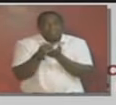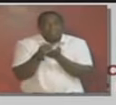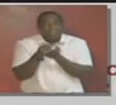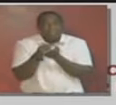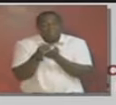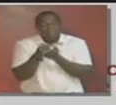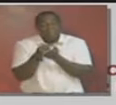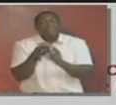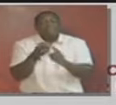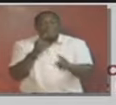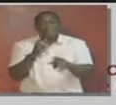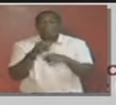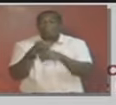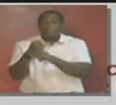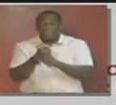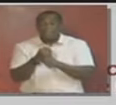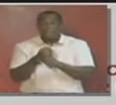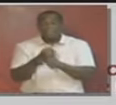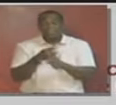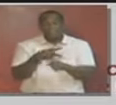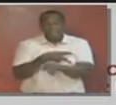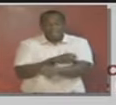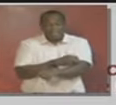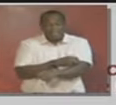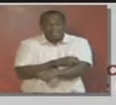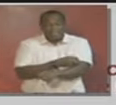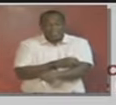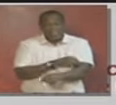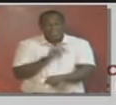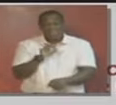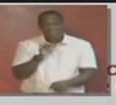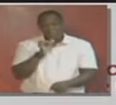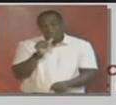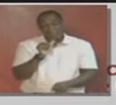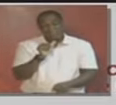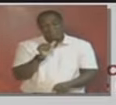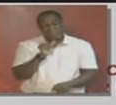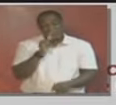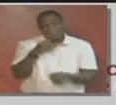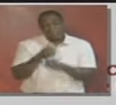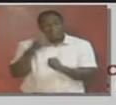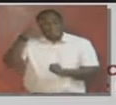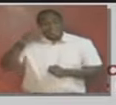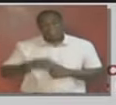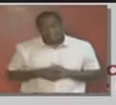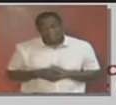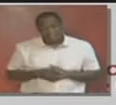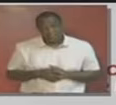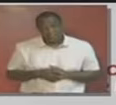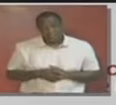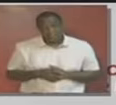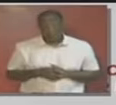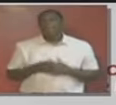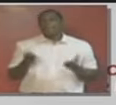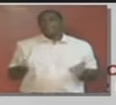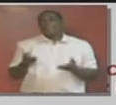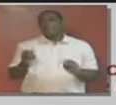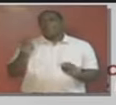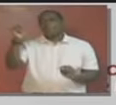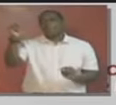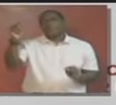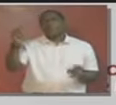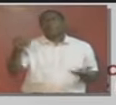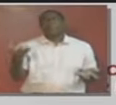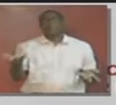that production worthwhile. And the size of the population that we'd be dealing with either in Trinidad or even